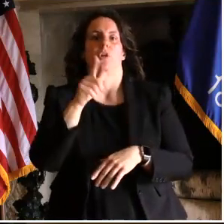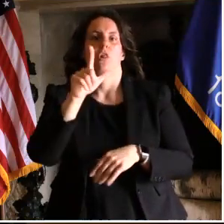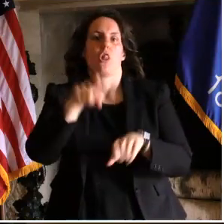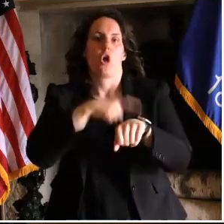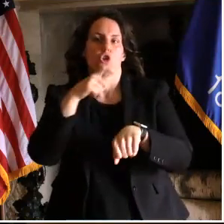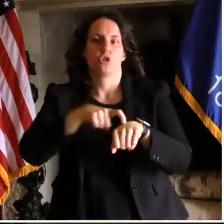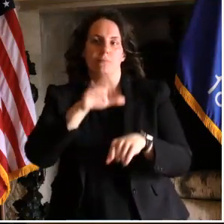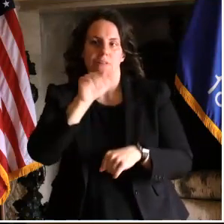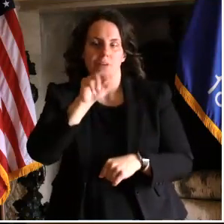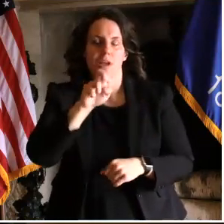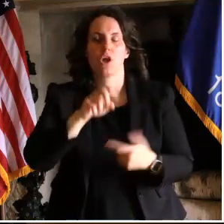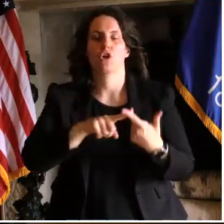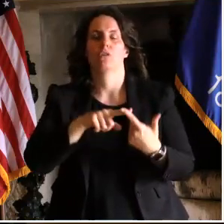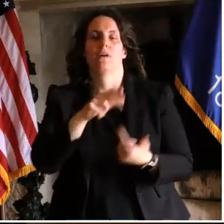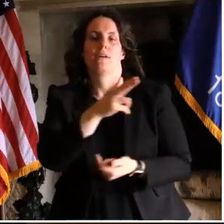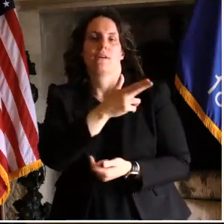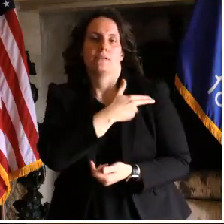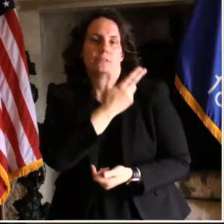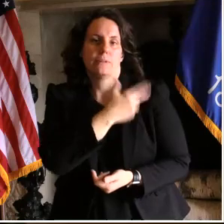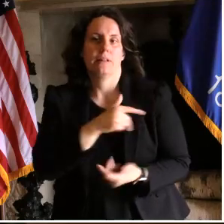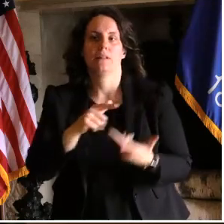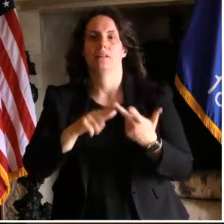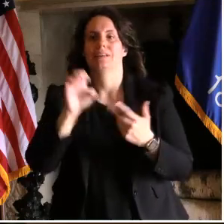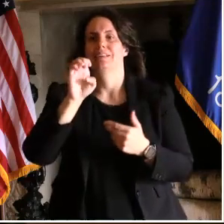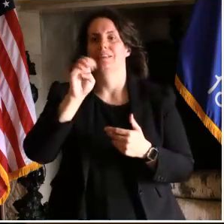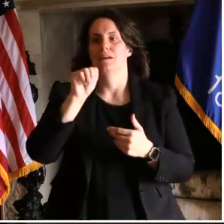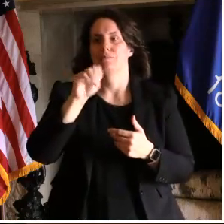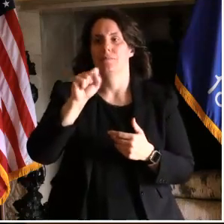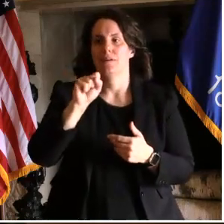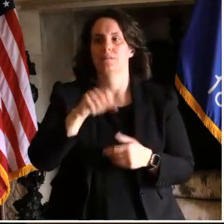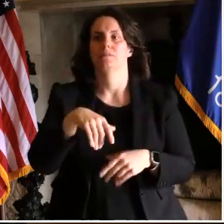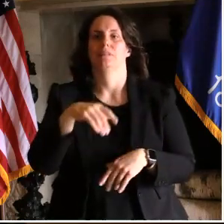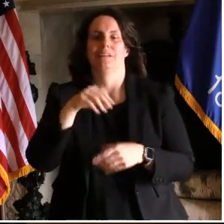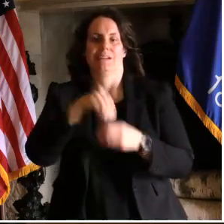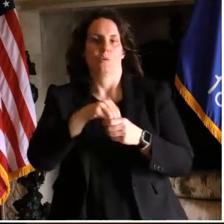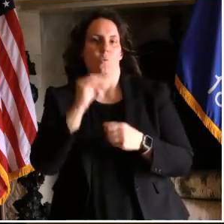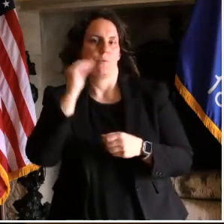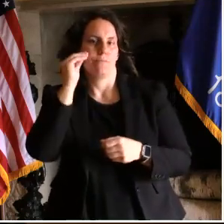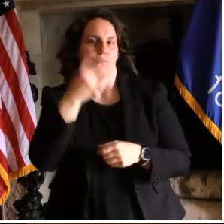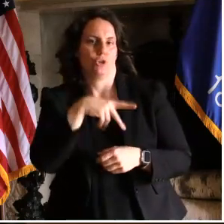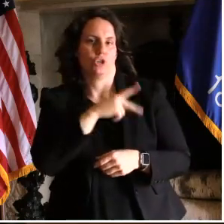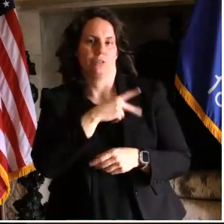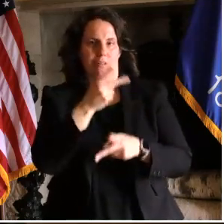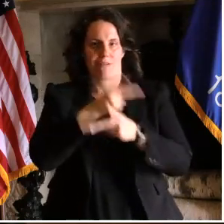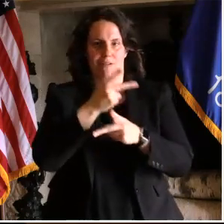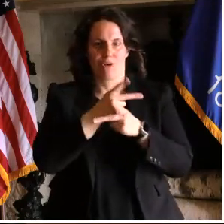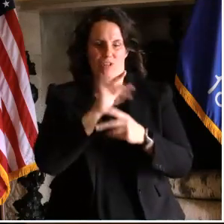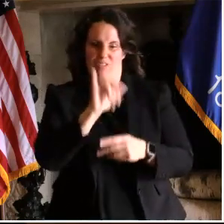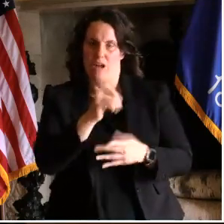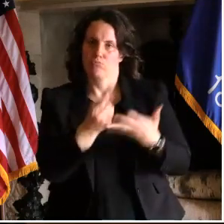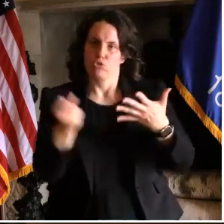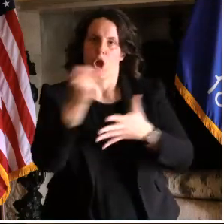care agencies. But General Knapp, if you want to give any more details on the logistics side of this.